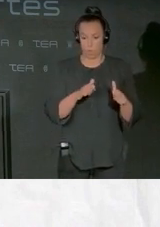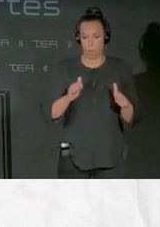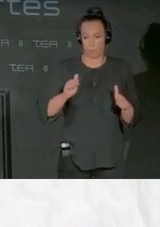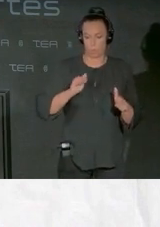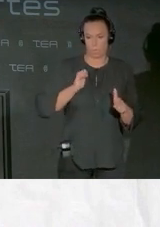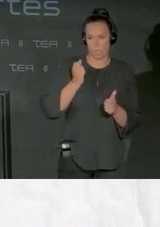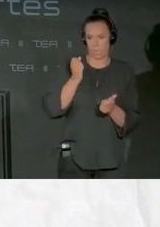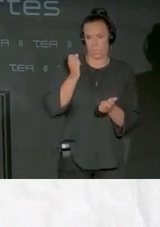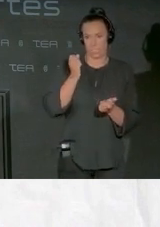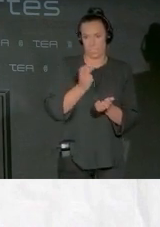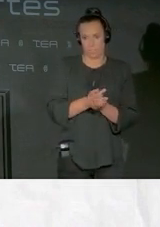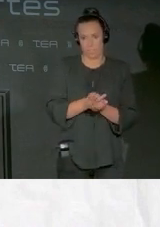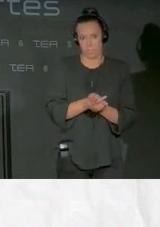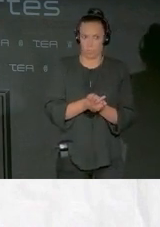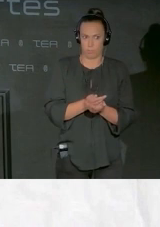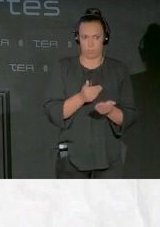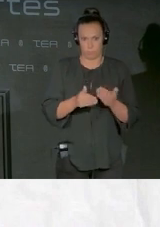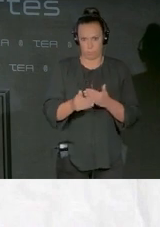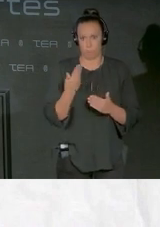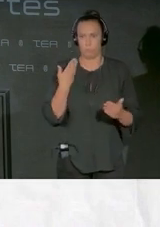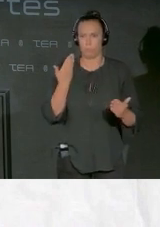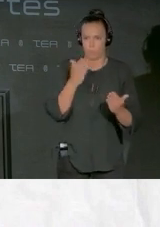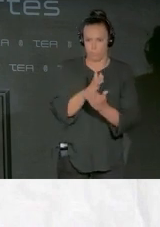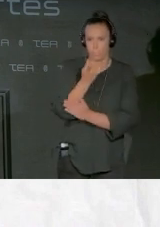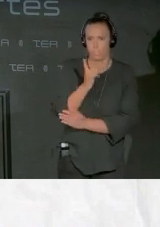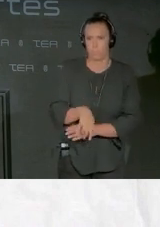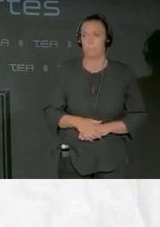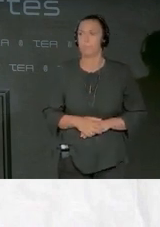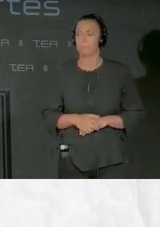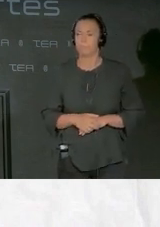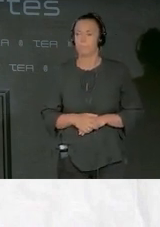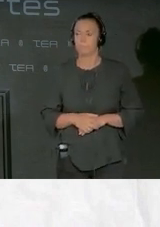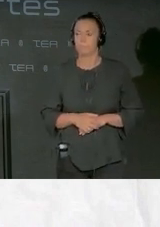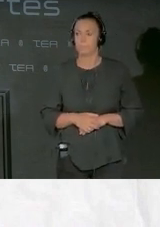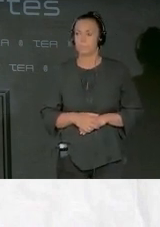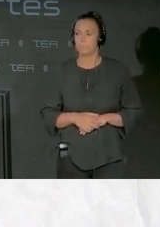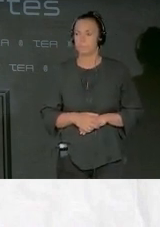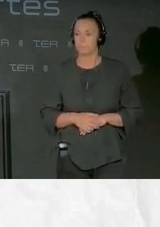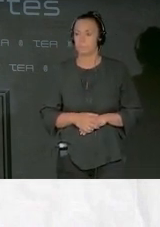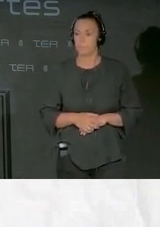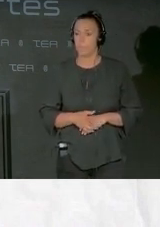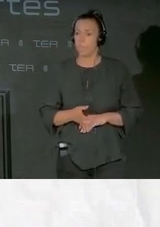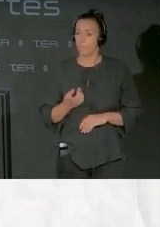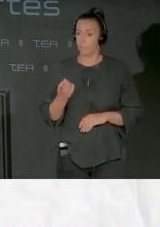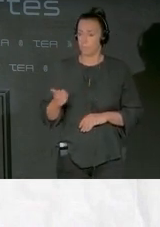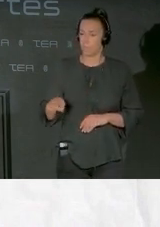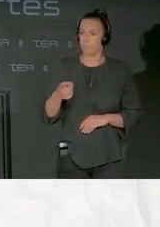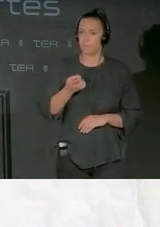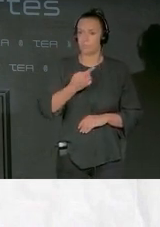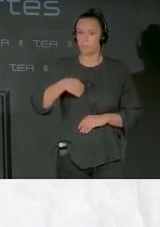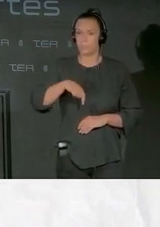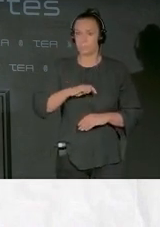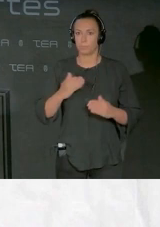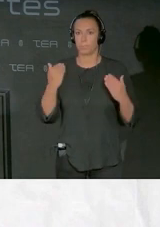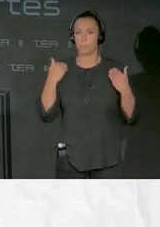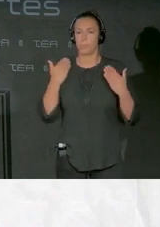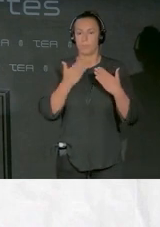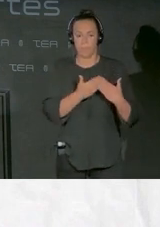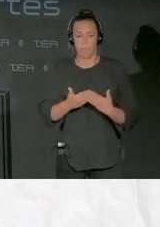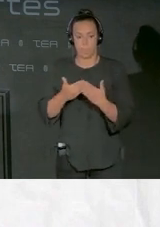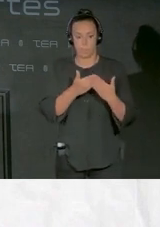sector. Also, we're looking at how the sector impacts on different EU policy areas. So we've heard today